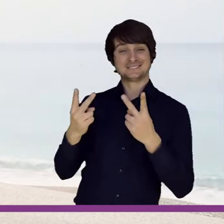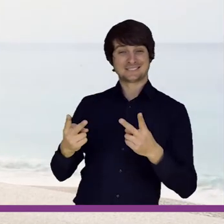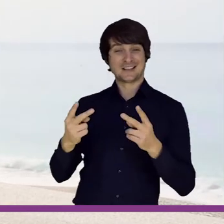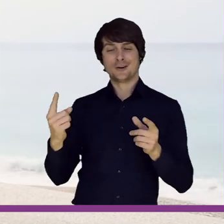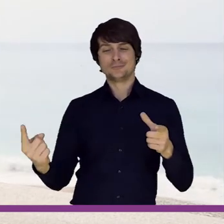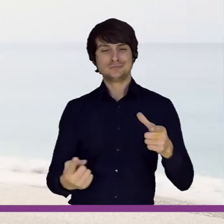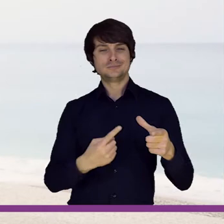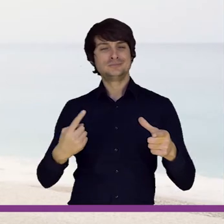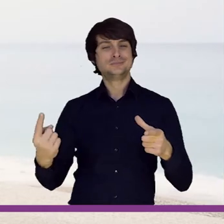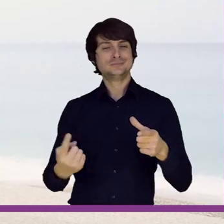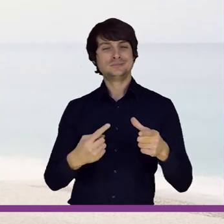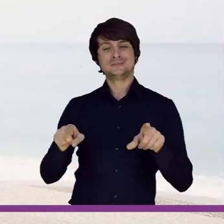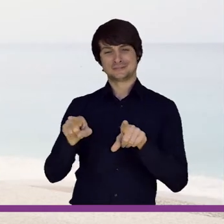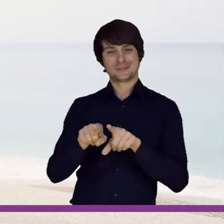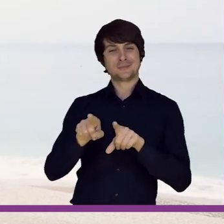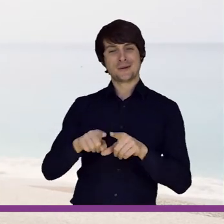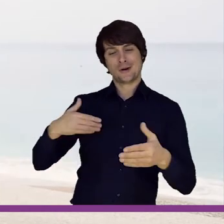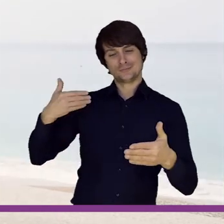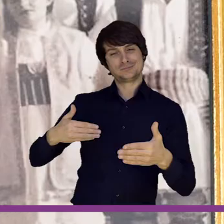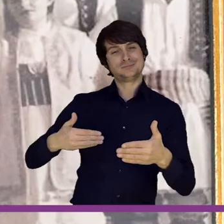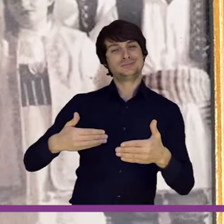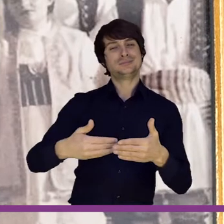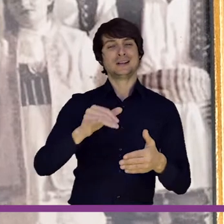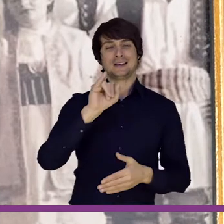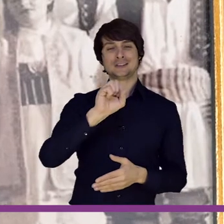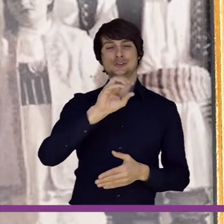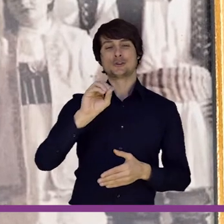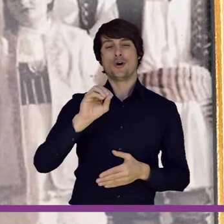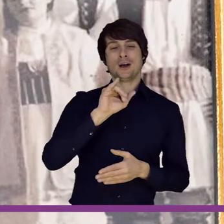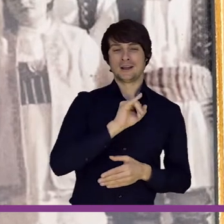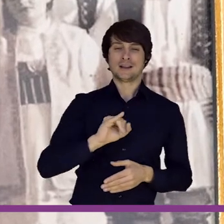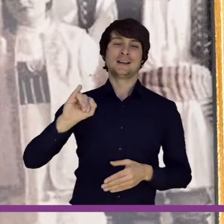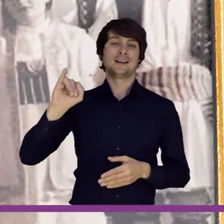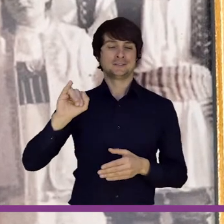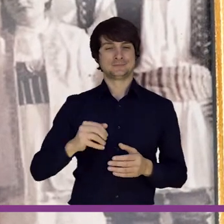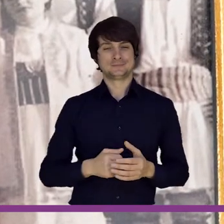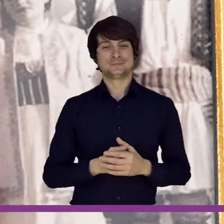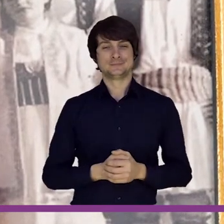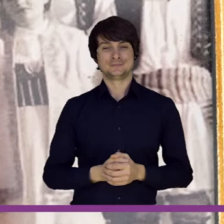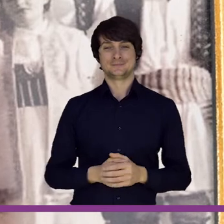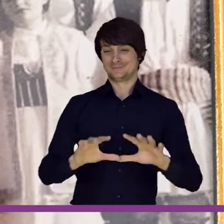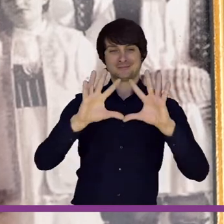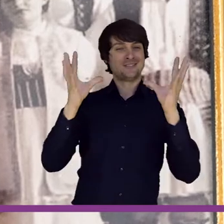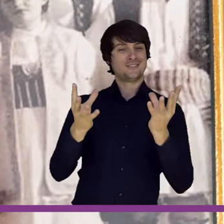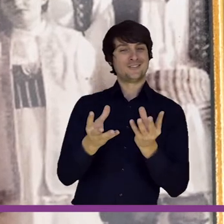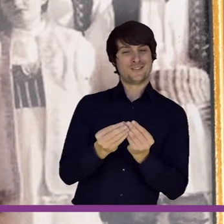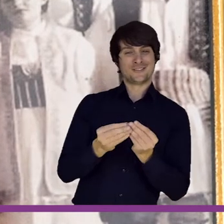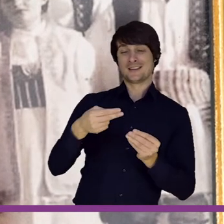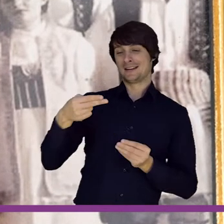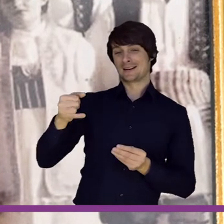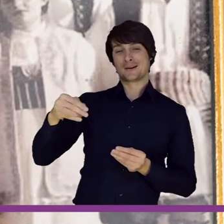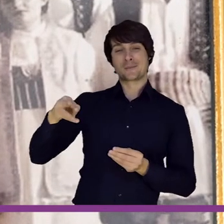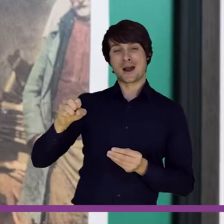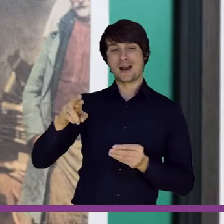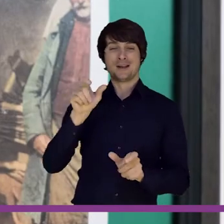recorded. Based on these songs, the whole history of the Himara polyphonic song continued. In general, Himara and its residents have